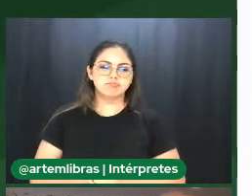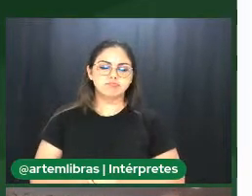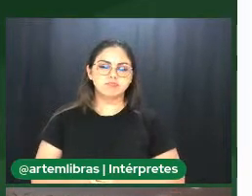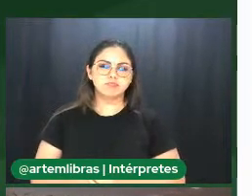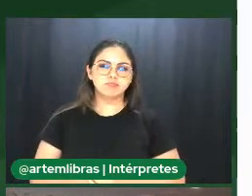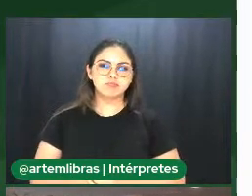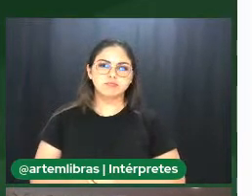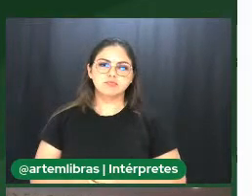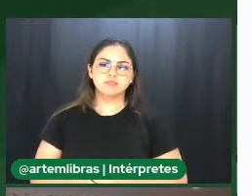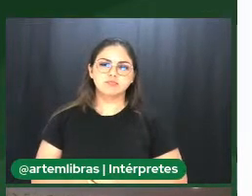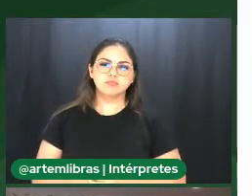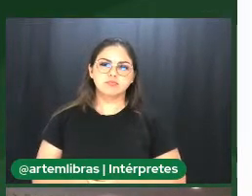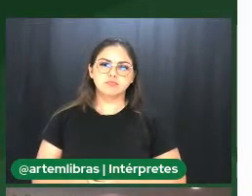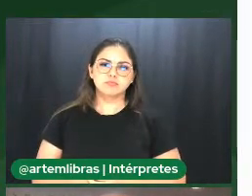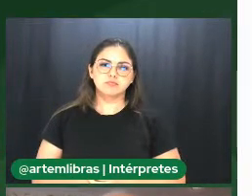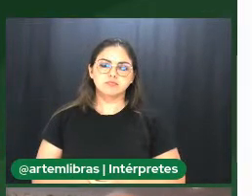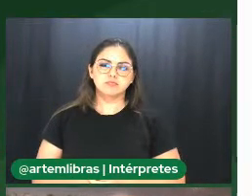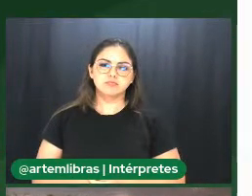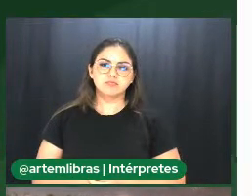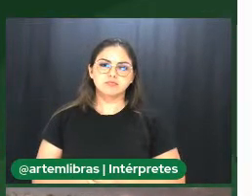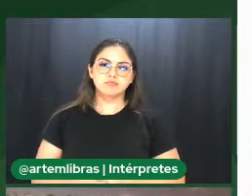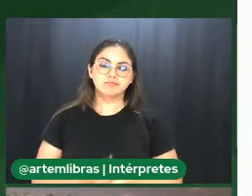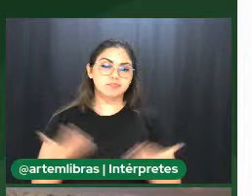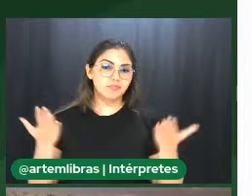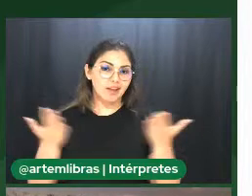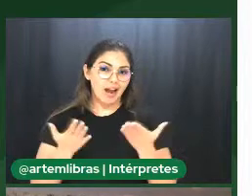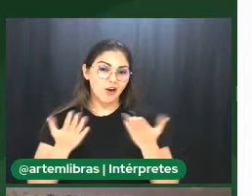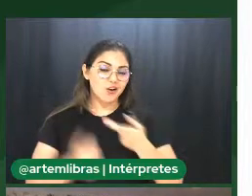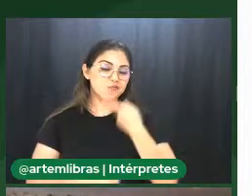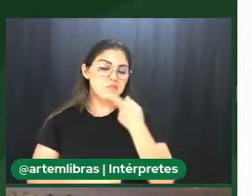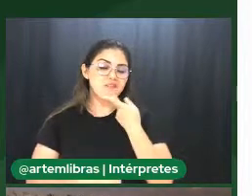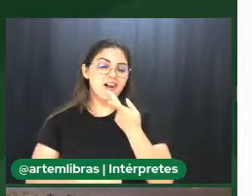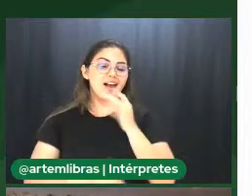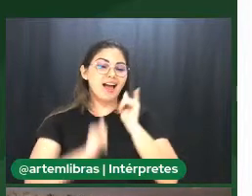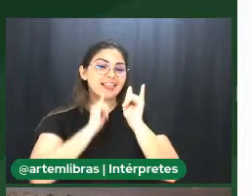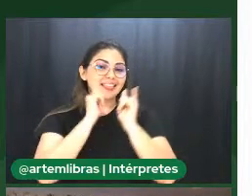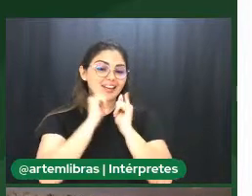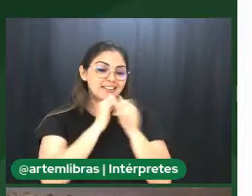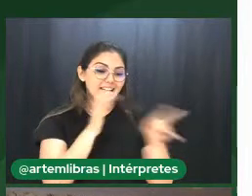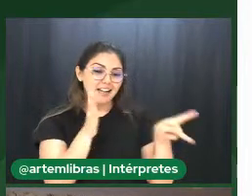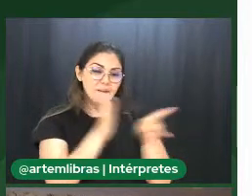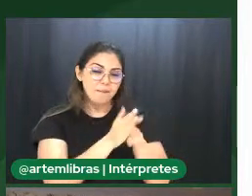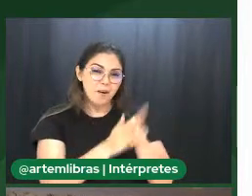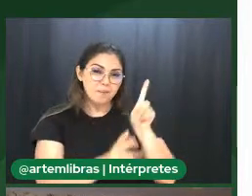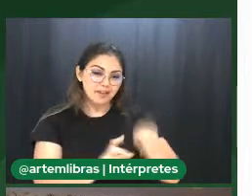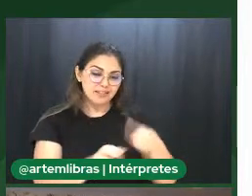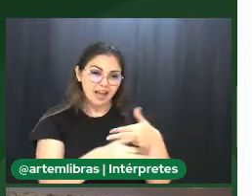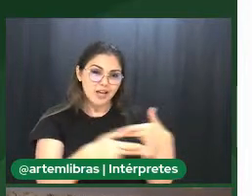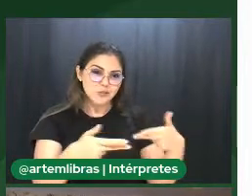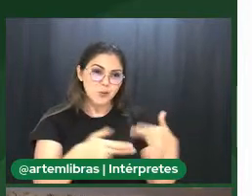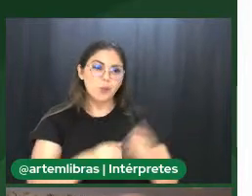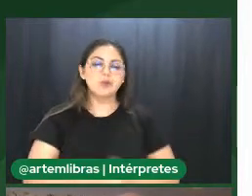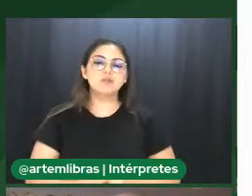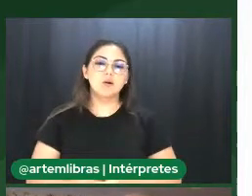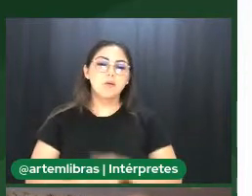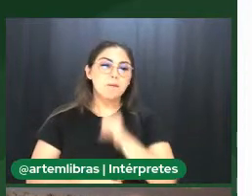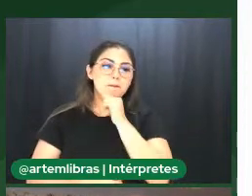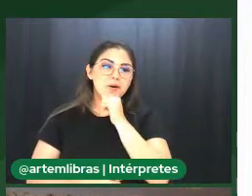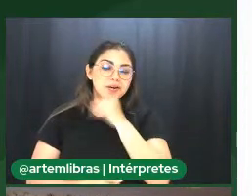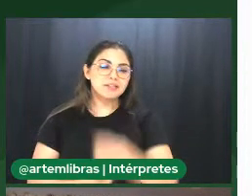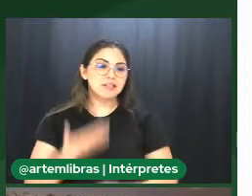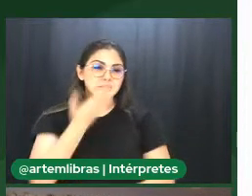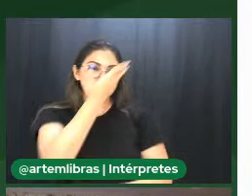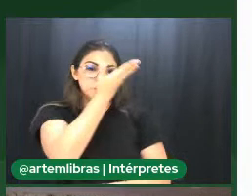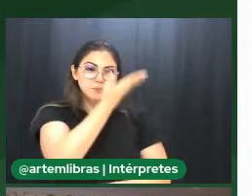Active appliances are your ordinary kitchen devices, which are increasingly being